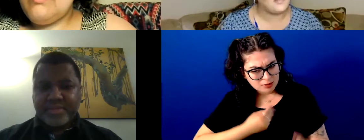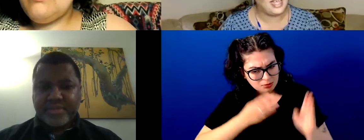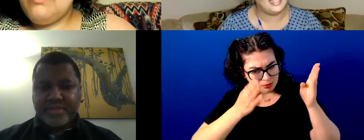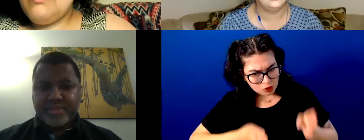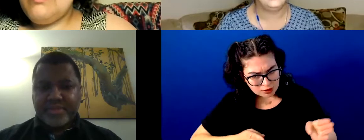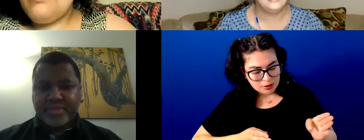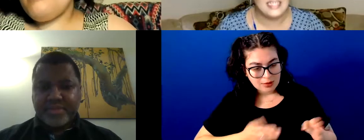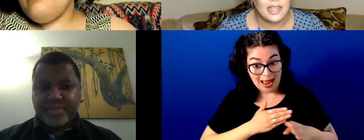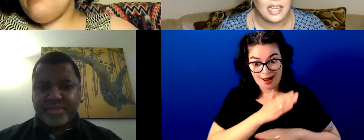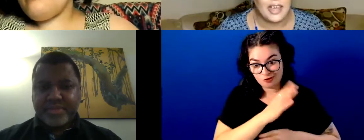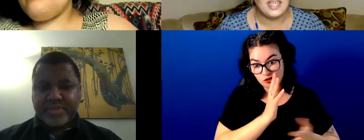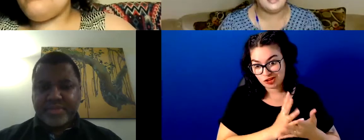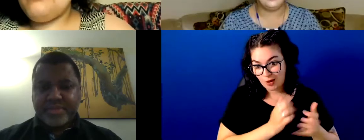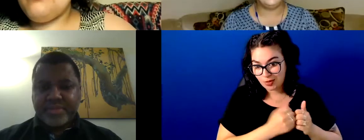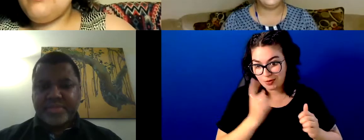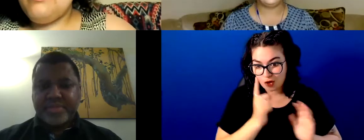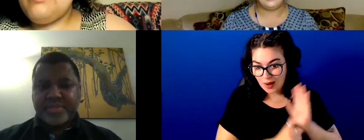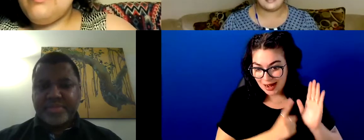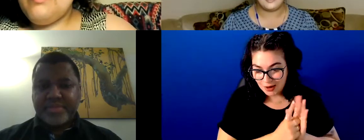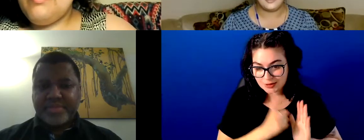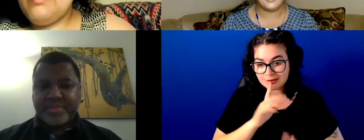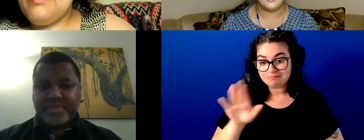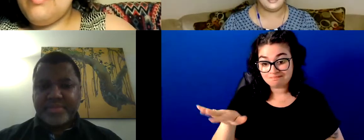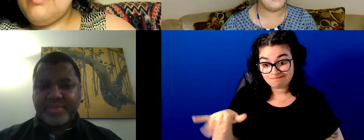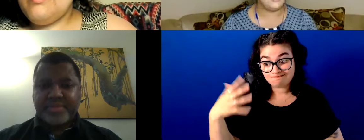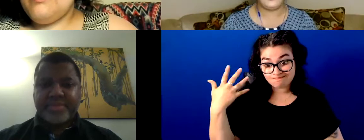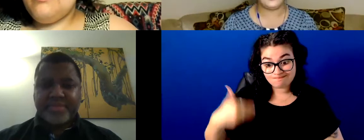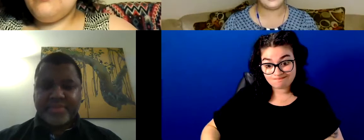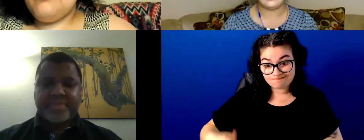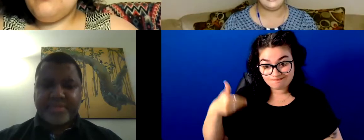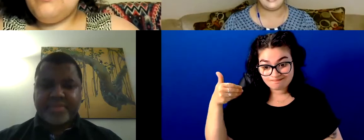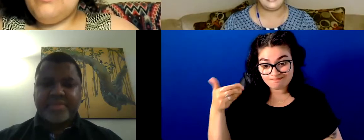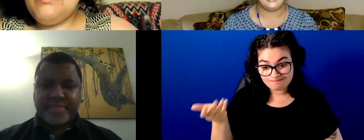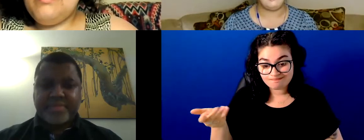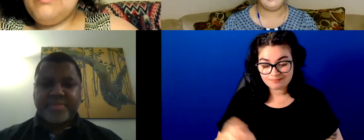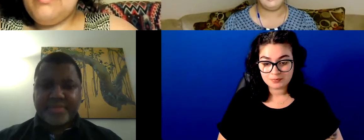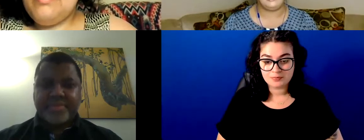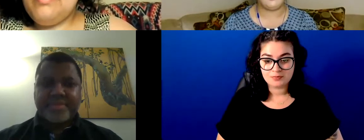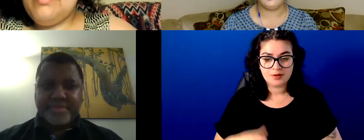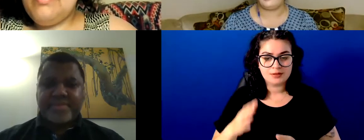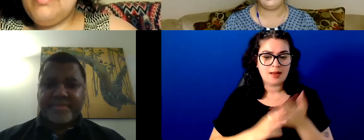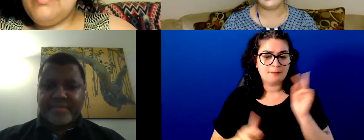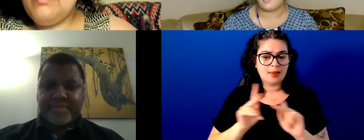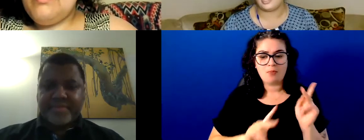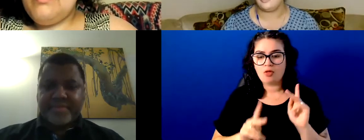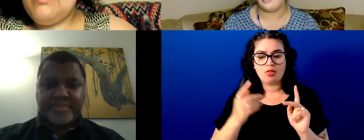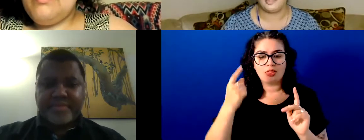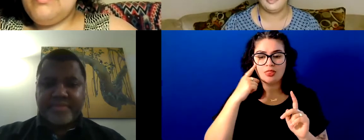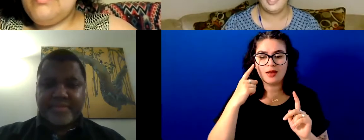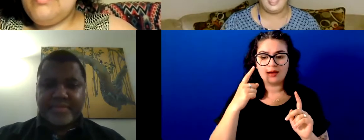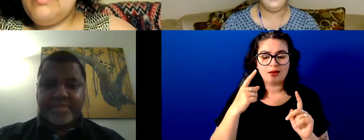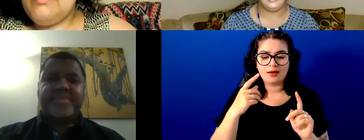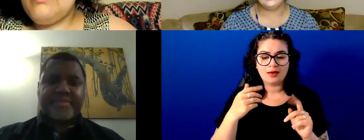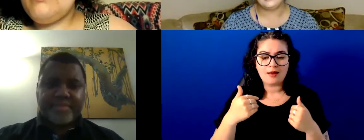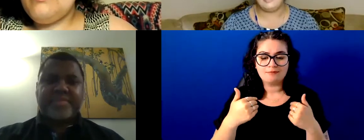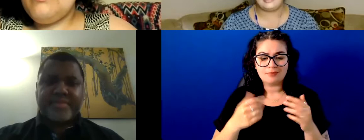well, so we look like this too. I don't know, there's some identity that people think that RuPaul is to walk into a room. I